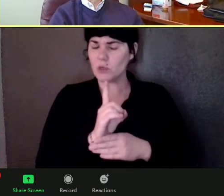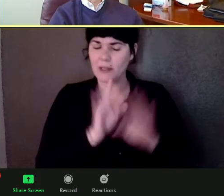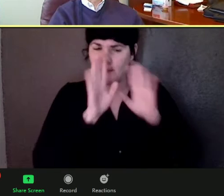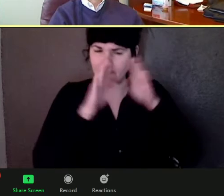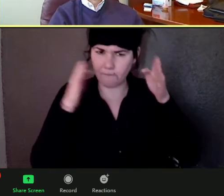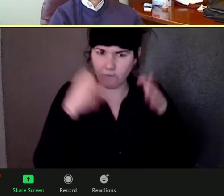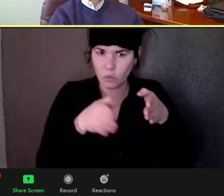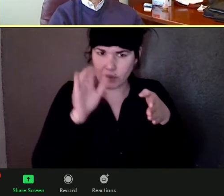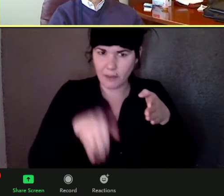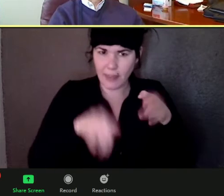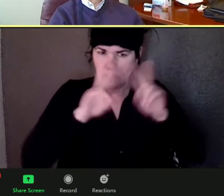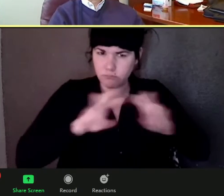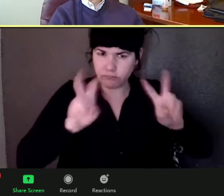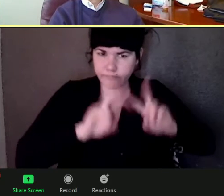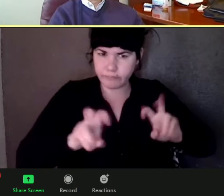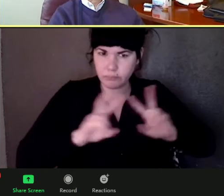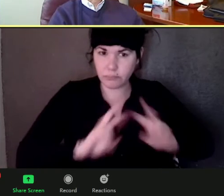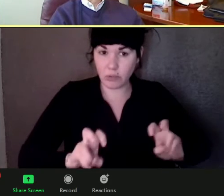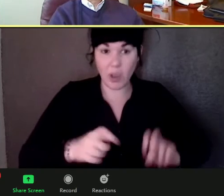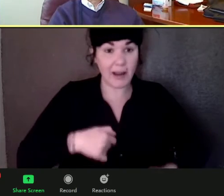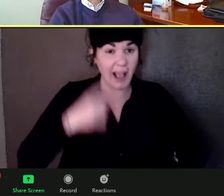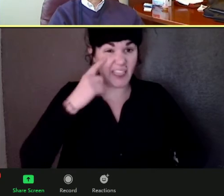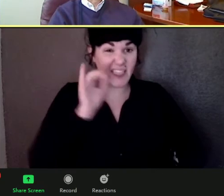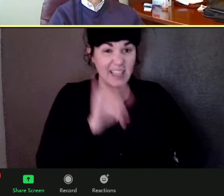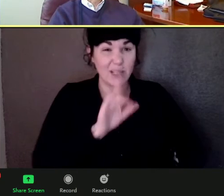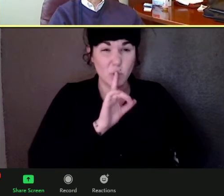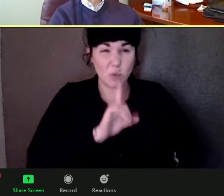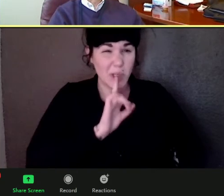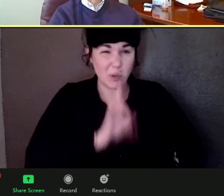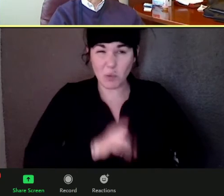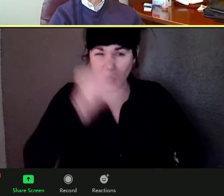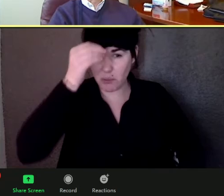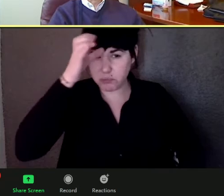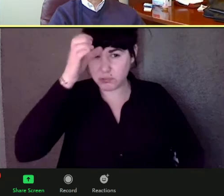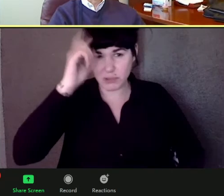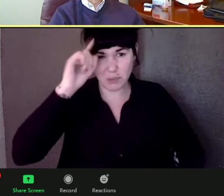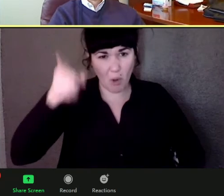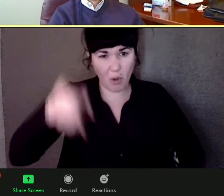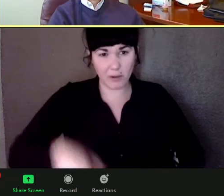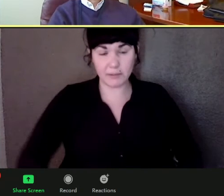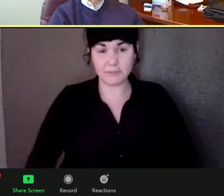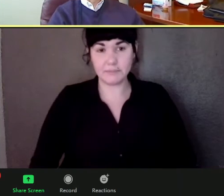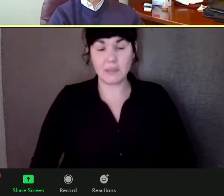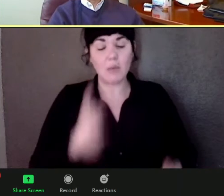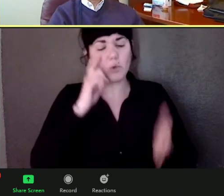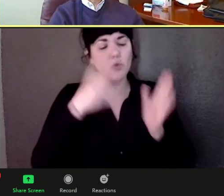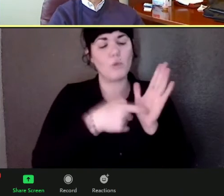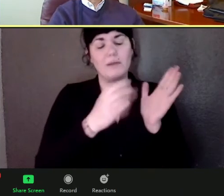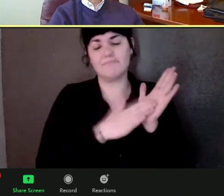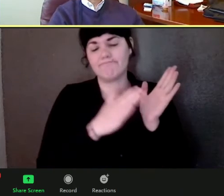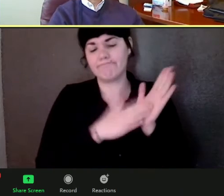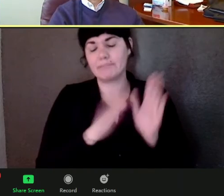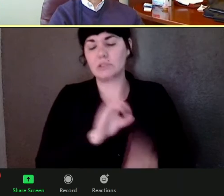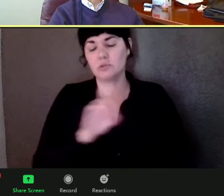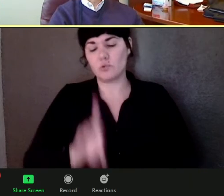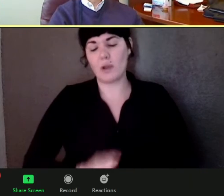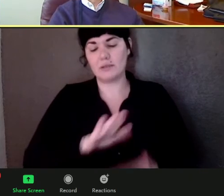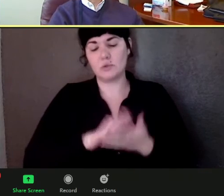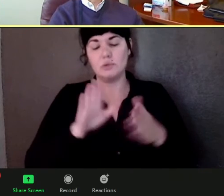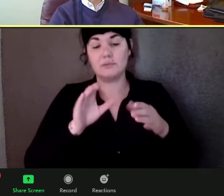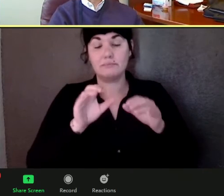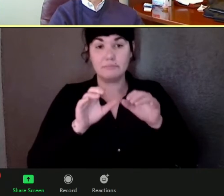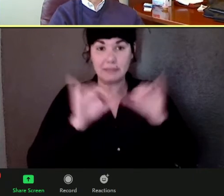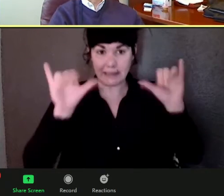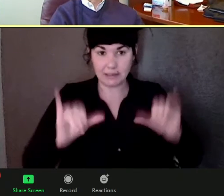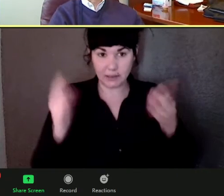really smart. And I just want to also commend the Detroit school system here because the process that they're using to